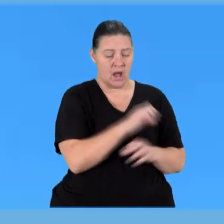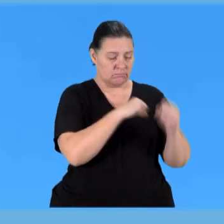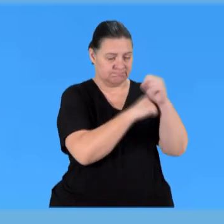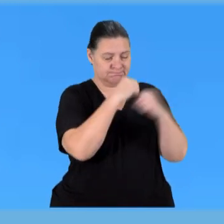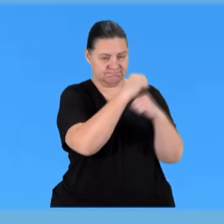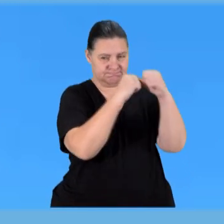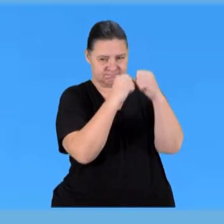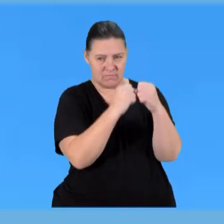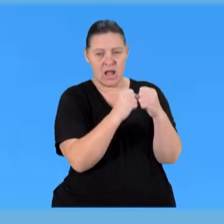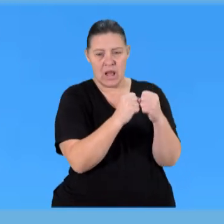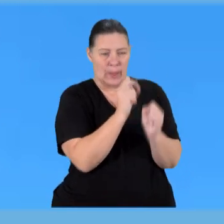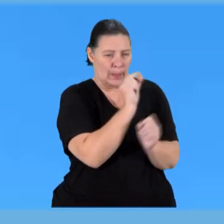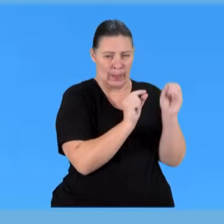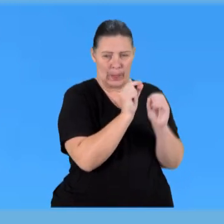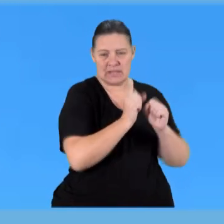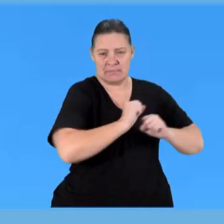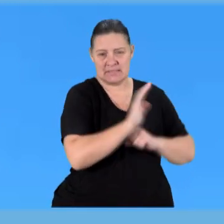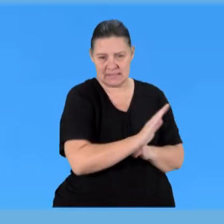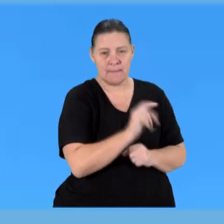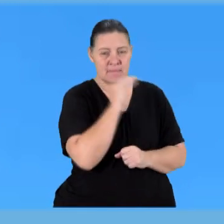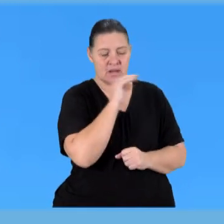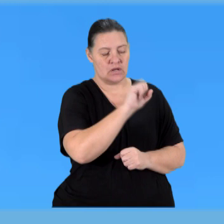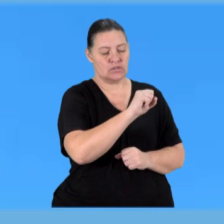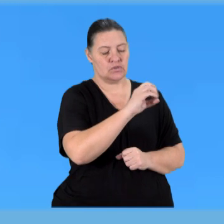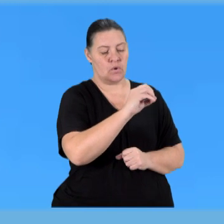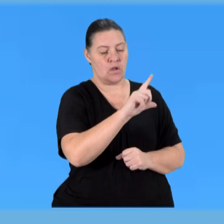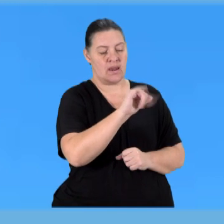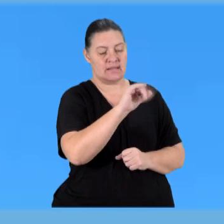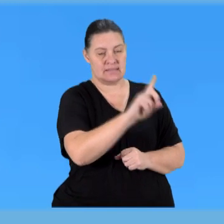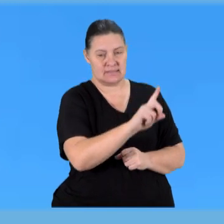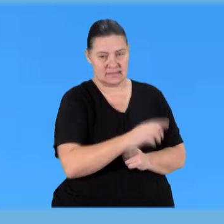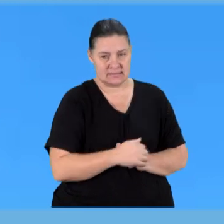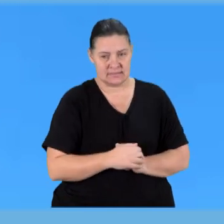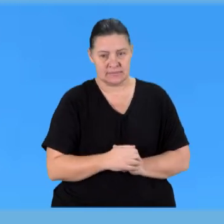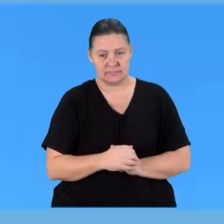it's rigid, and there are spaces, there are small spaces between them, so it must be